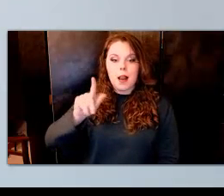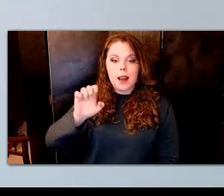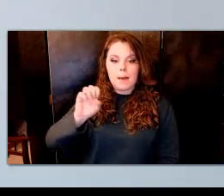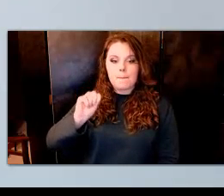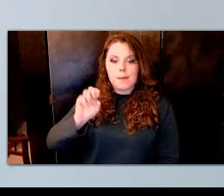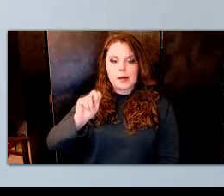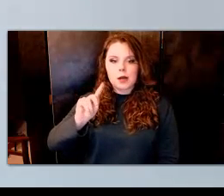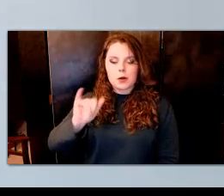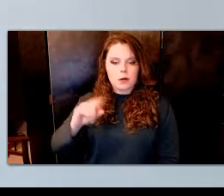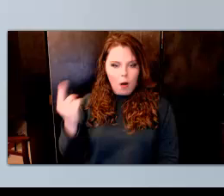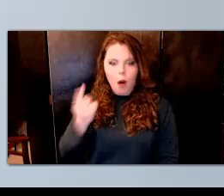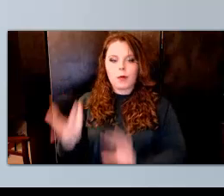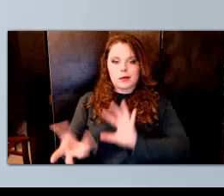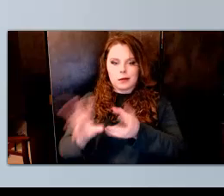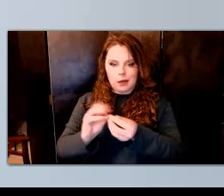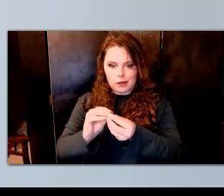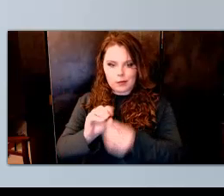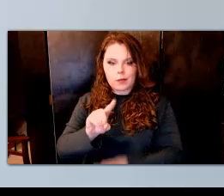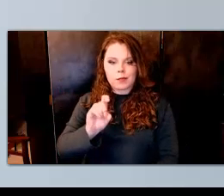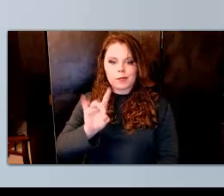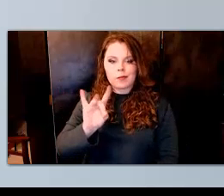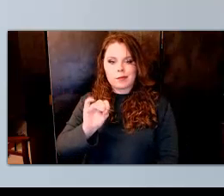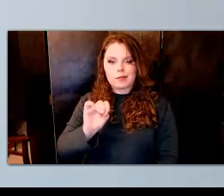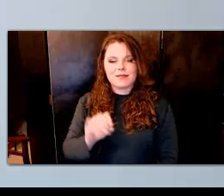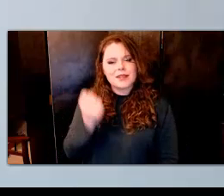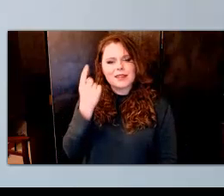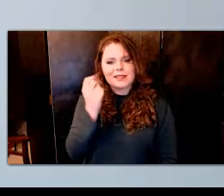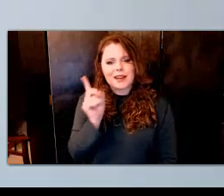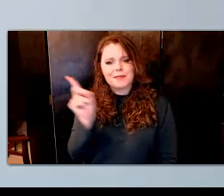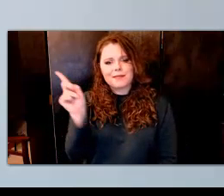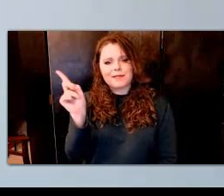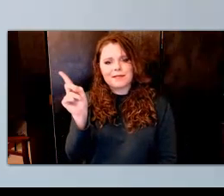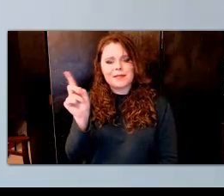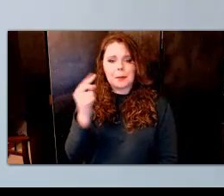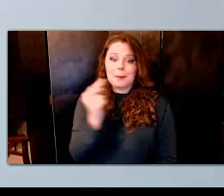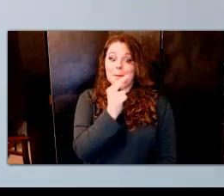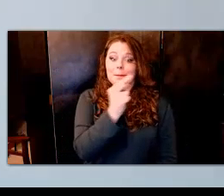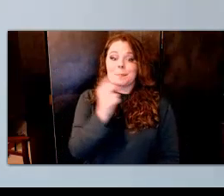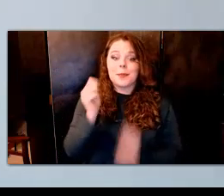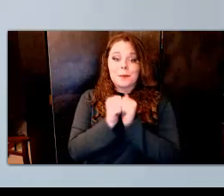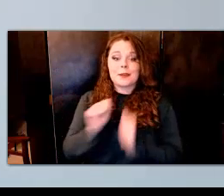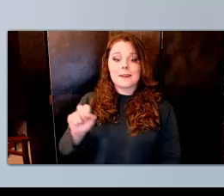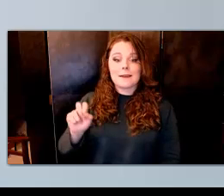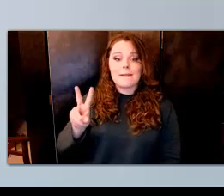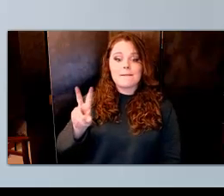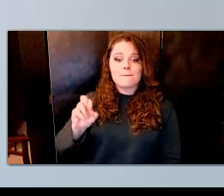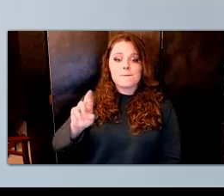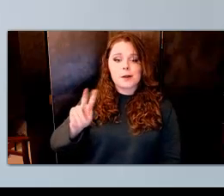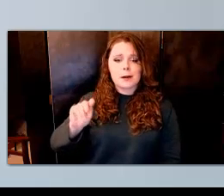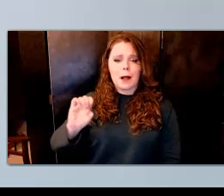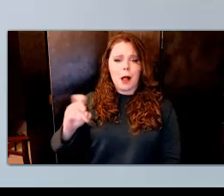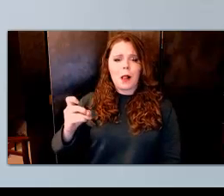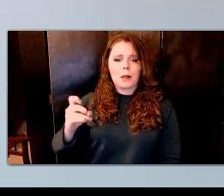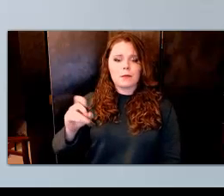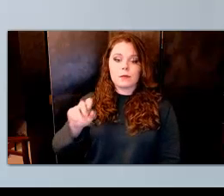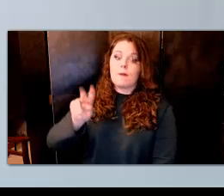always equal to each other, so it really just depends. For example, if this was a 20-degree angle, the one across from